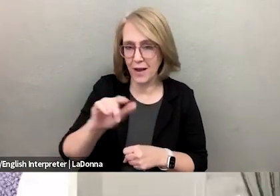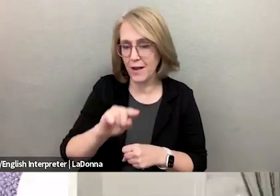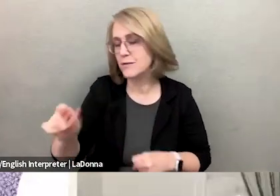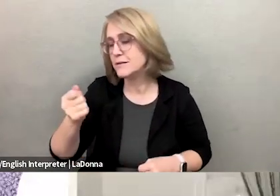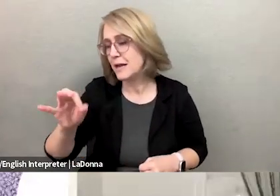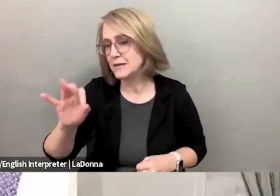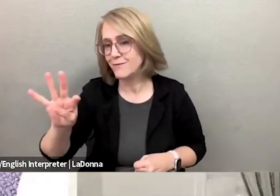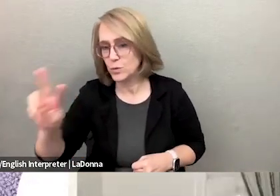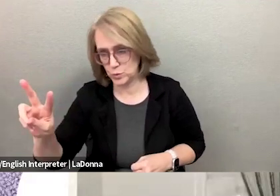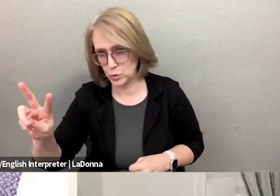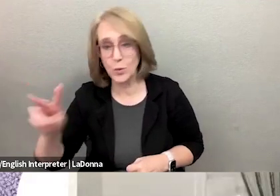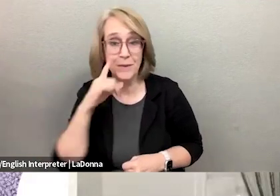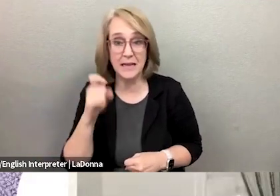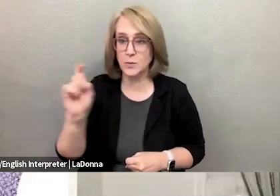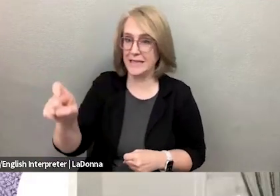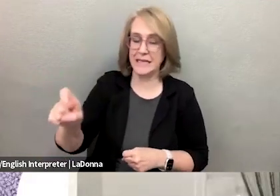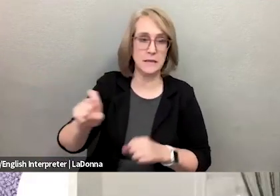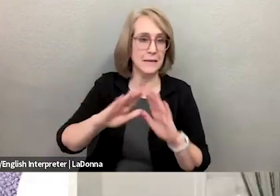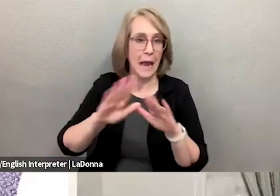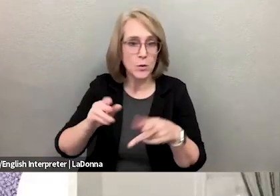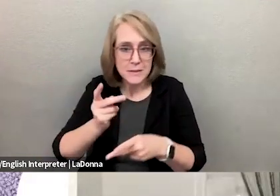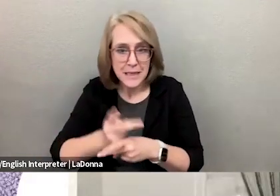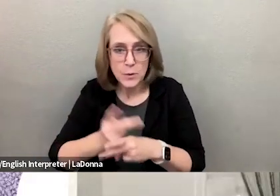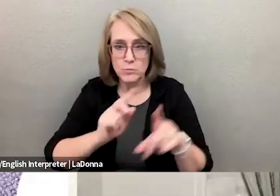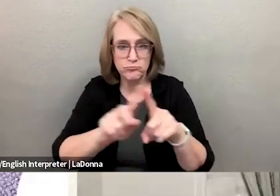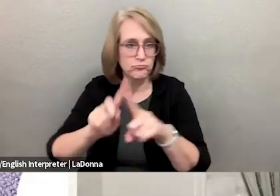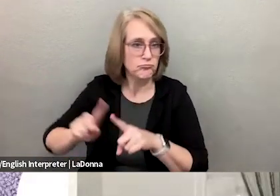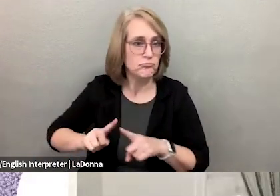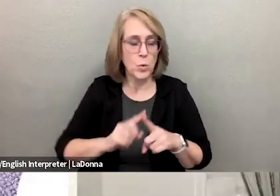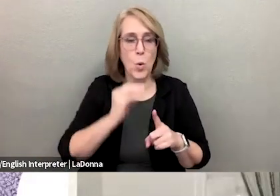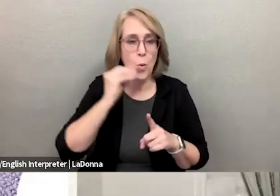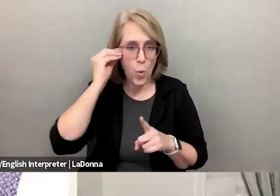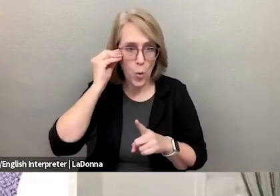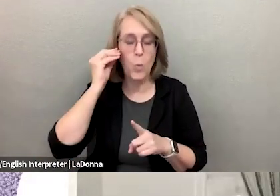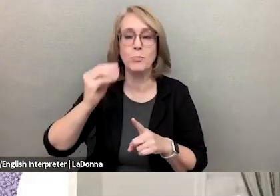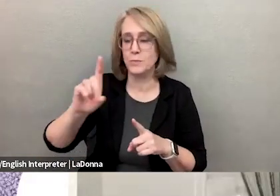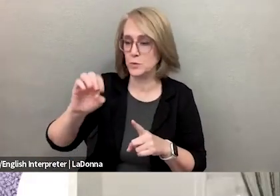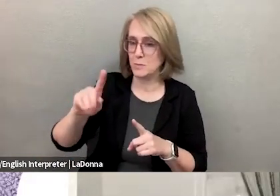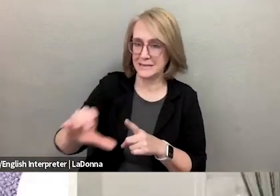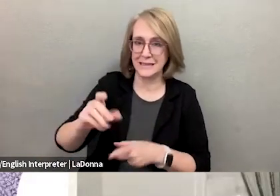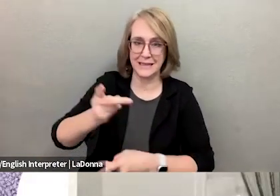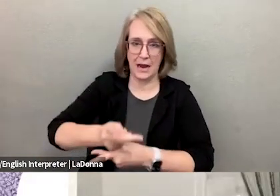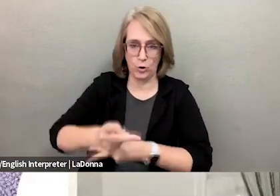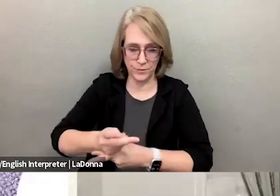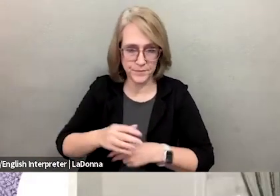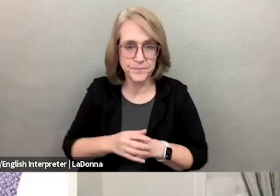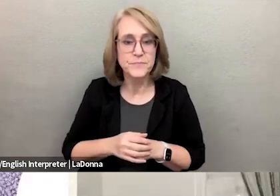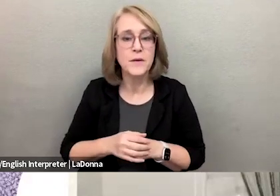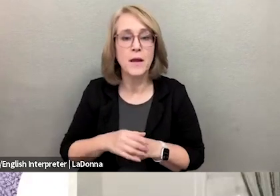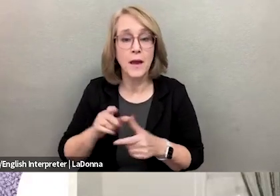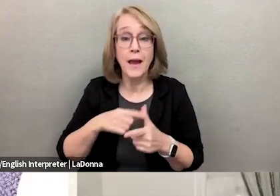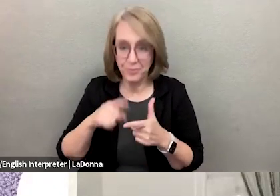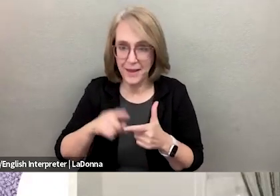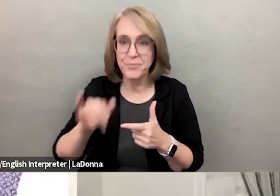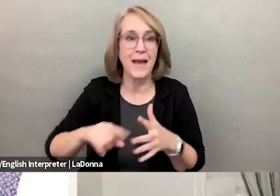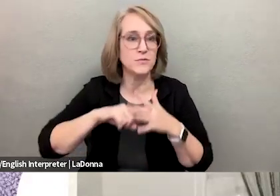establishes how the welfare state, drew upon largely like a lot of the Black women workforce to start